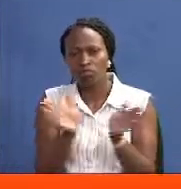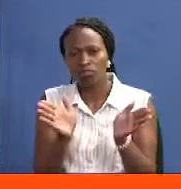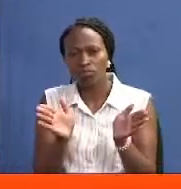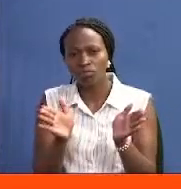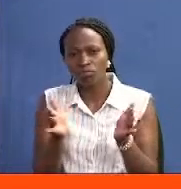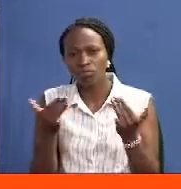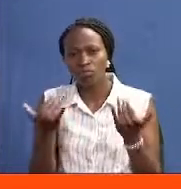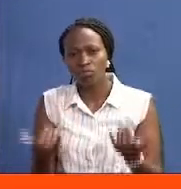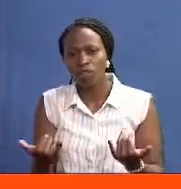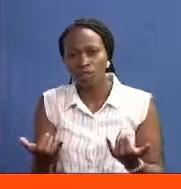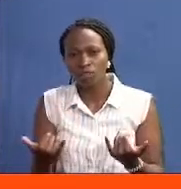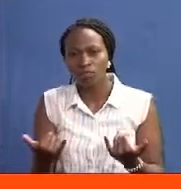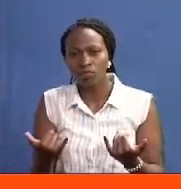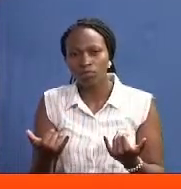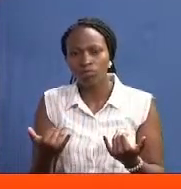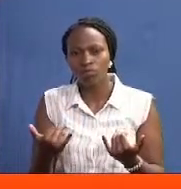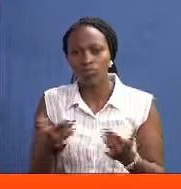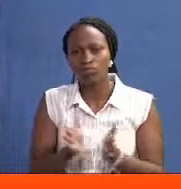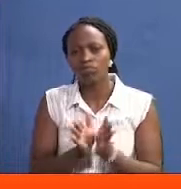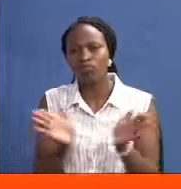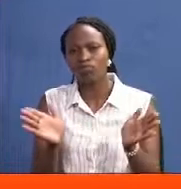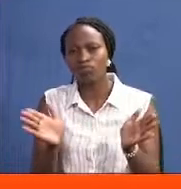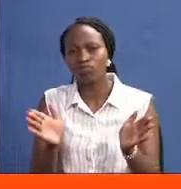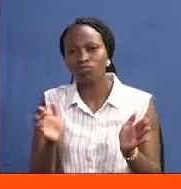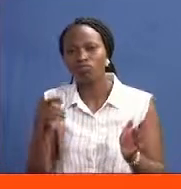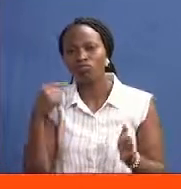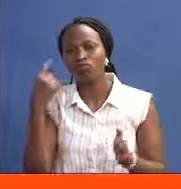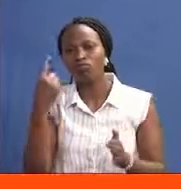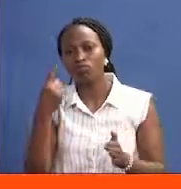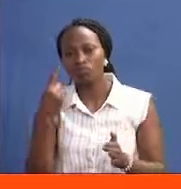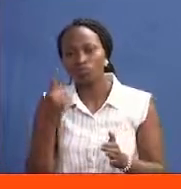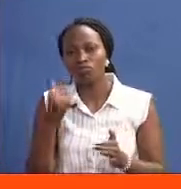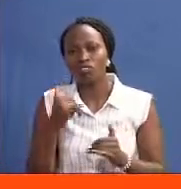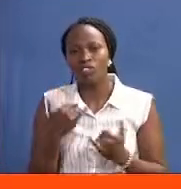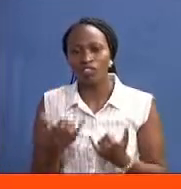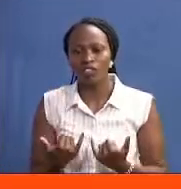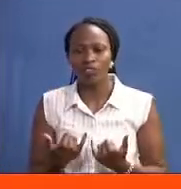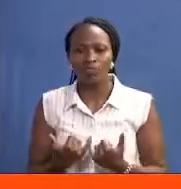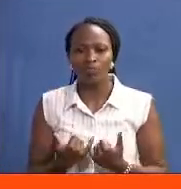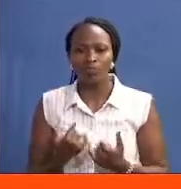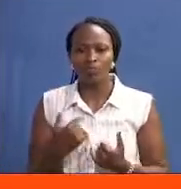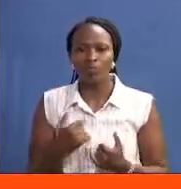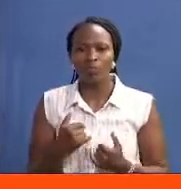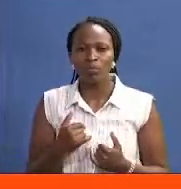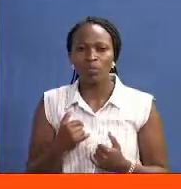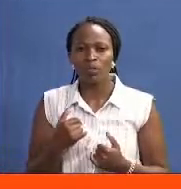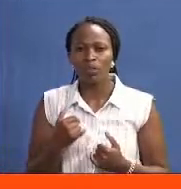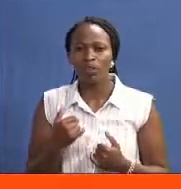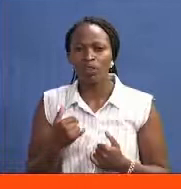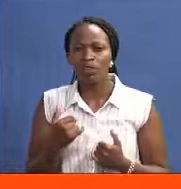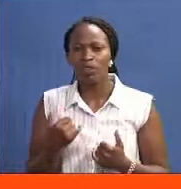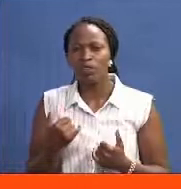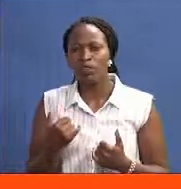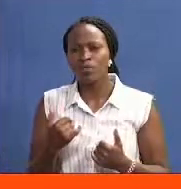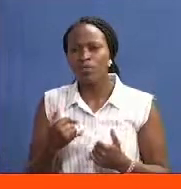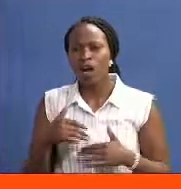the public has claimed their own eyes. Now looking at the whole subject of now,